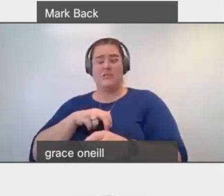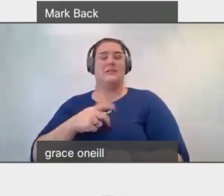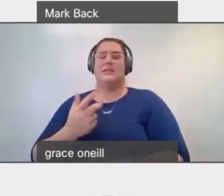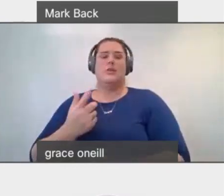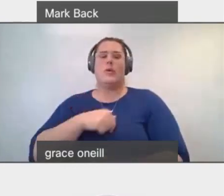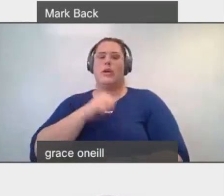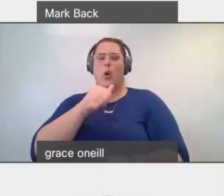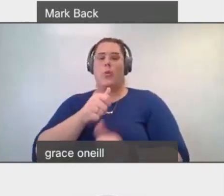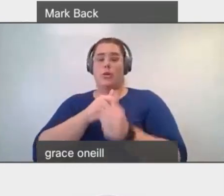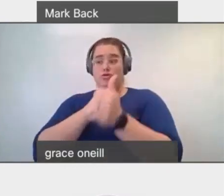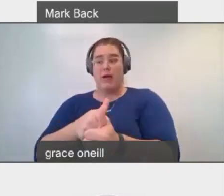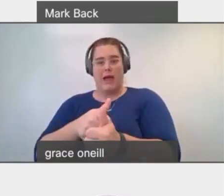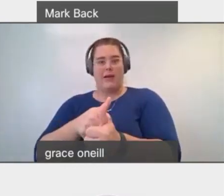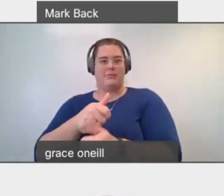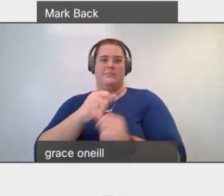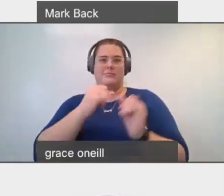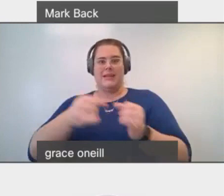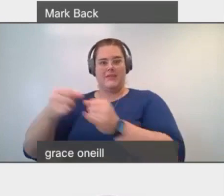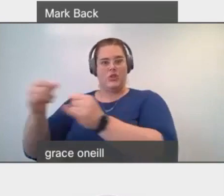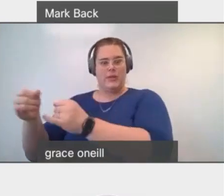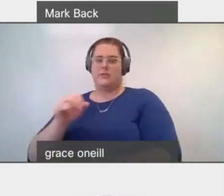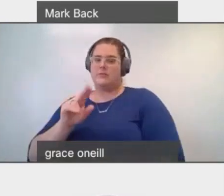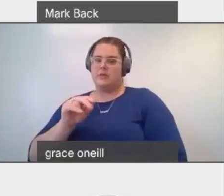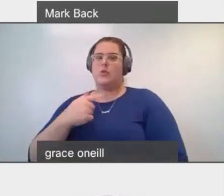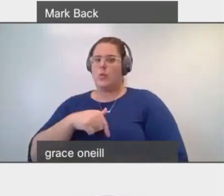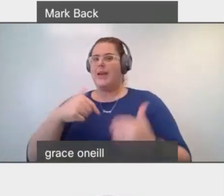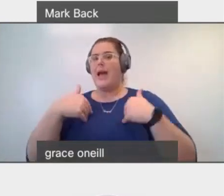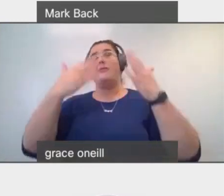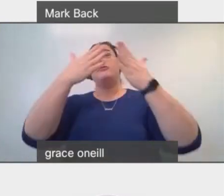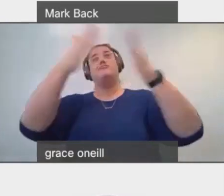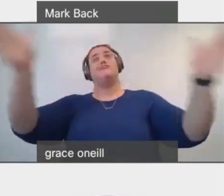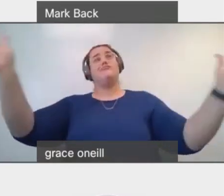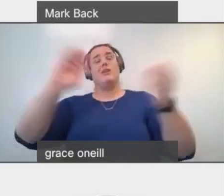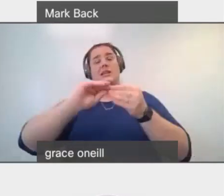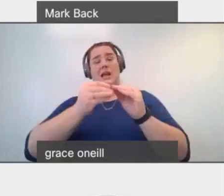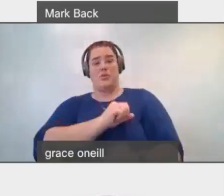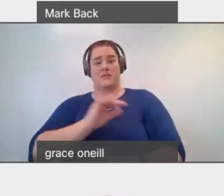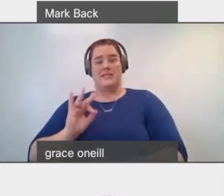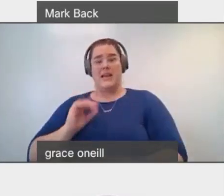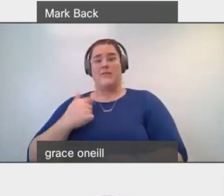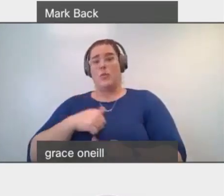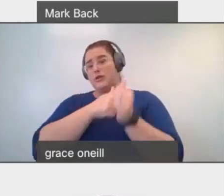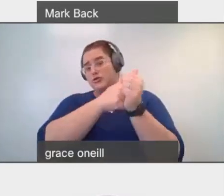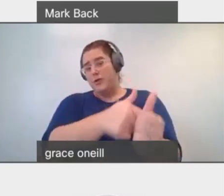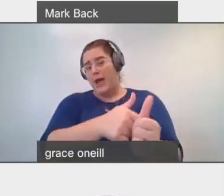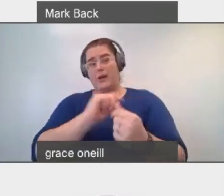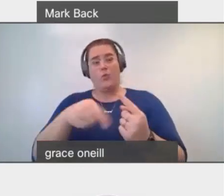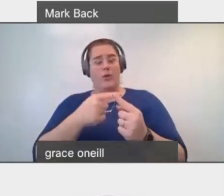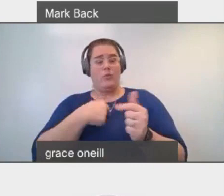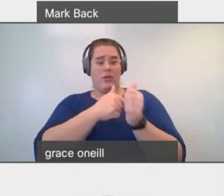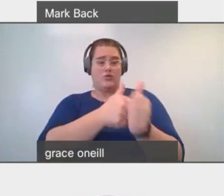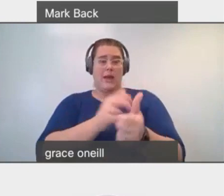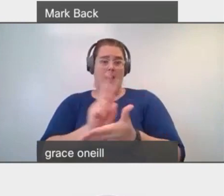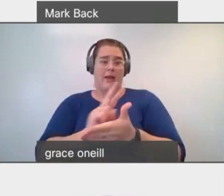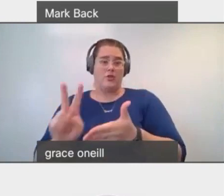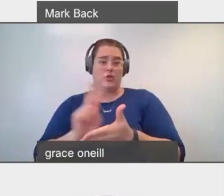individually. We have a gross number of staff that is tracked when we do the tracking every 2 weeks that does get